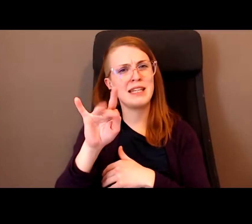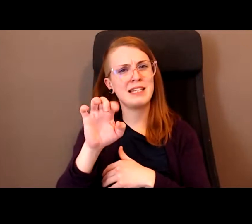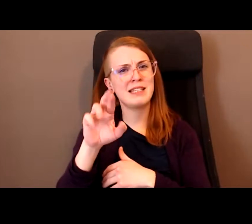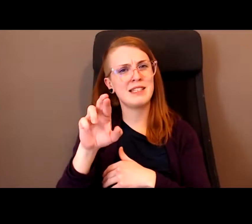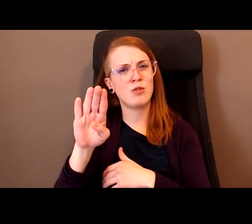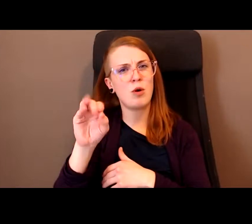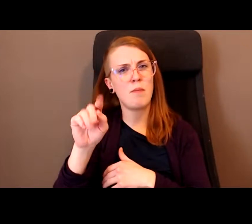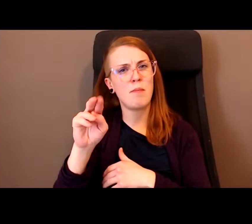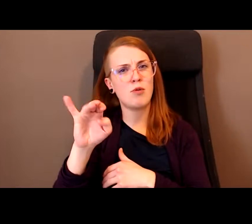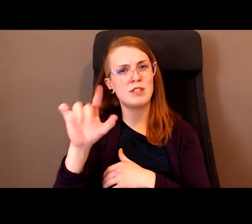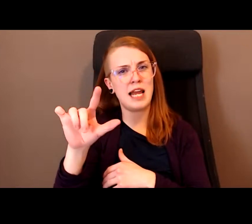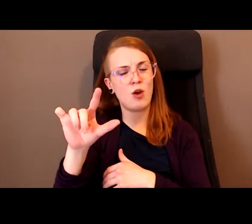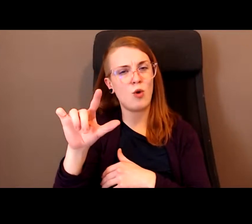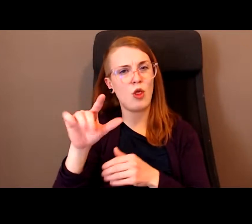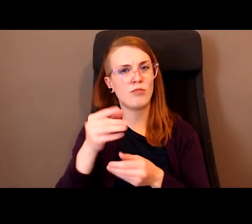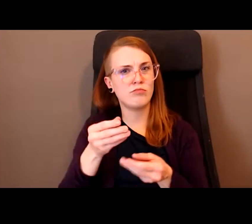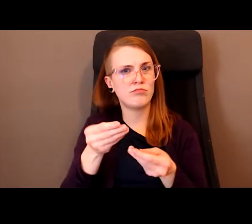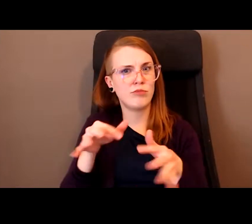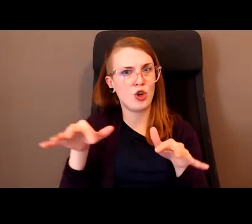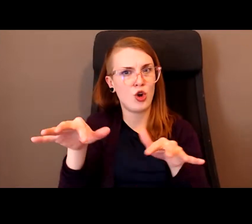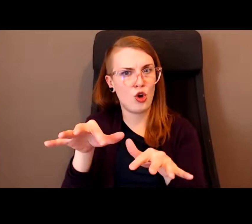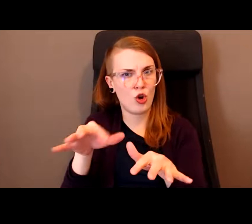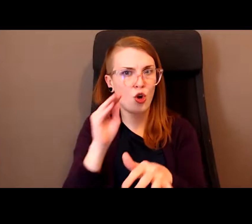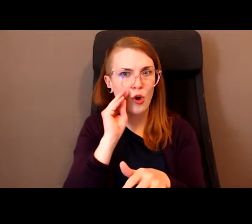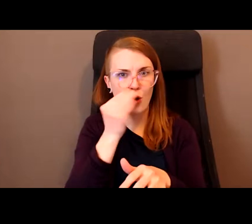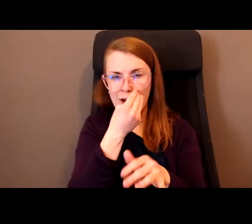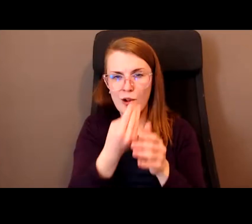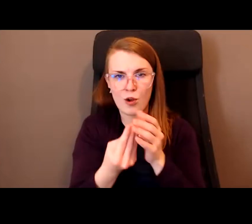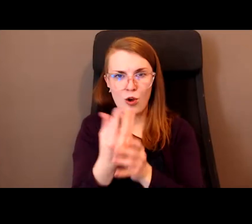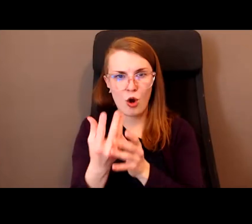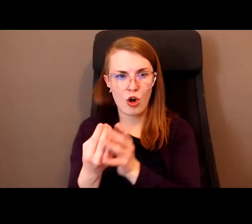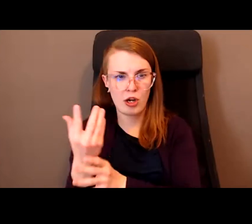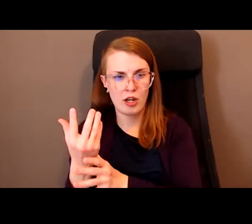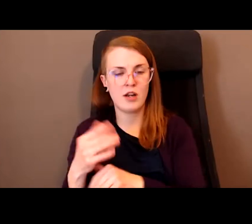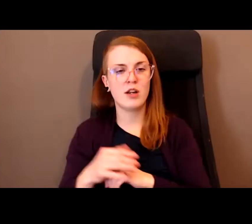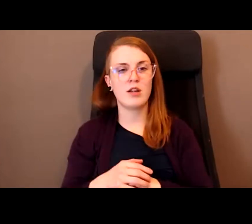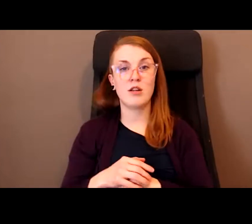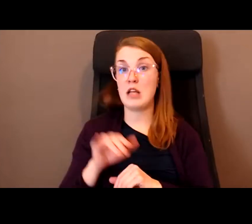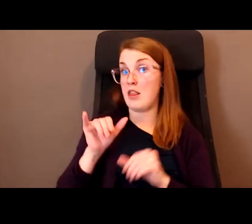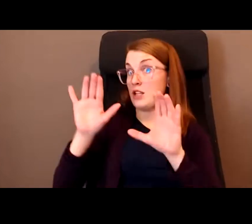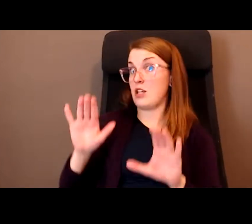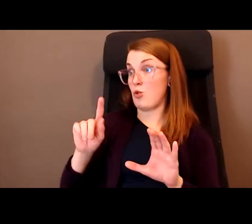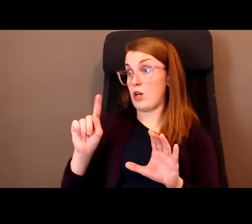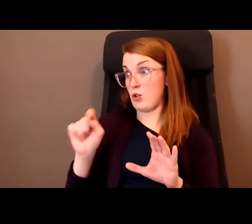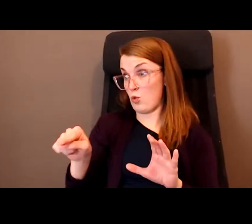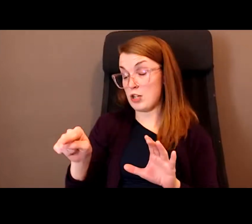Yes, so that's a great question. With the concept where we have